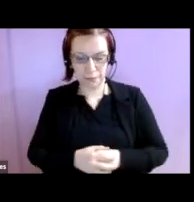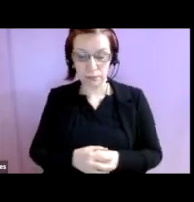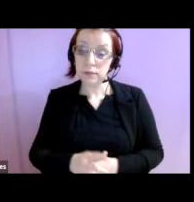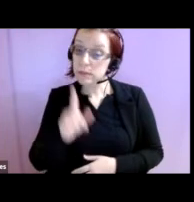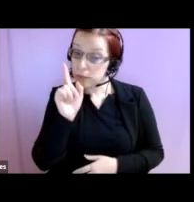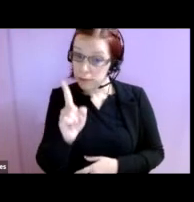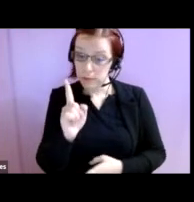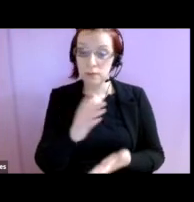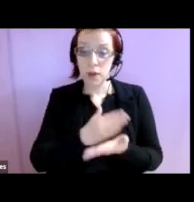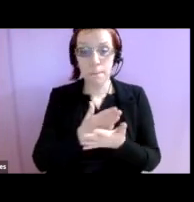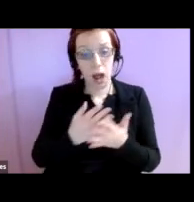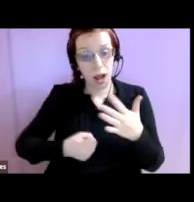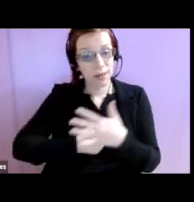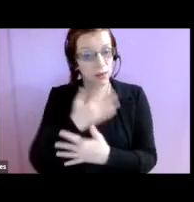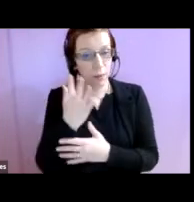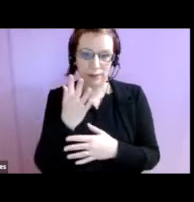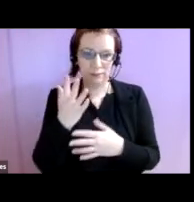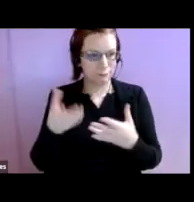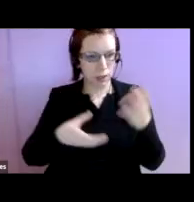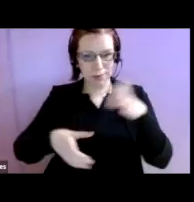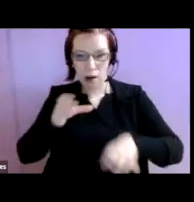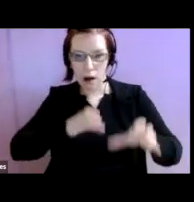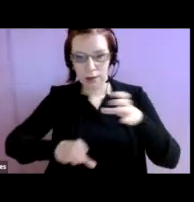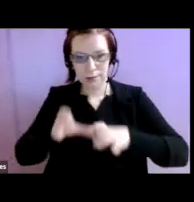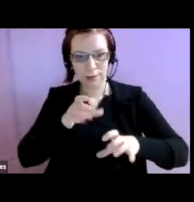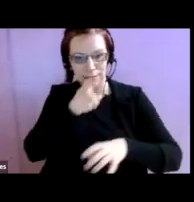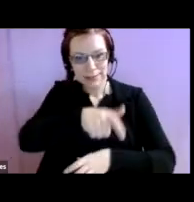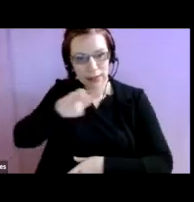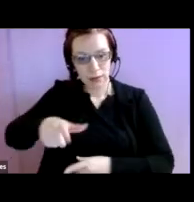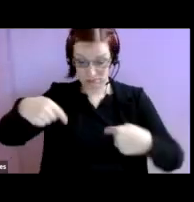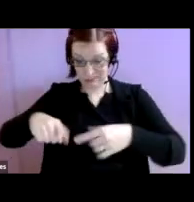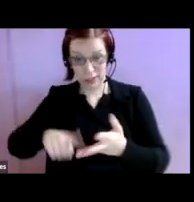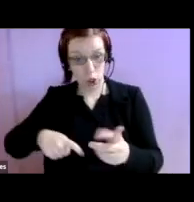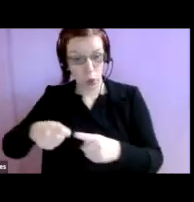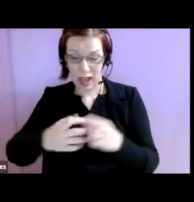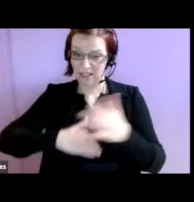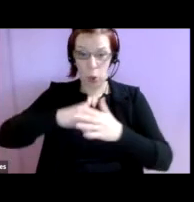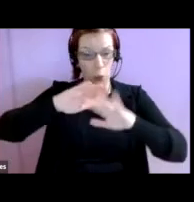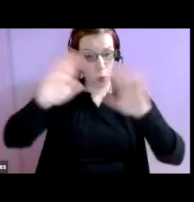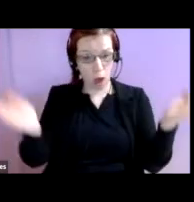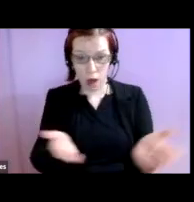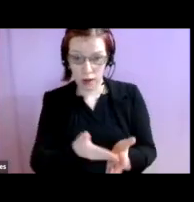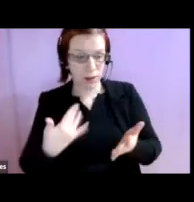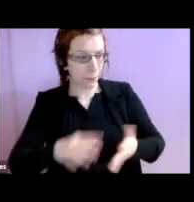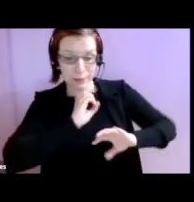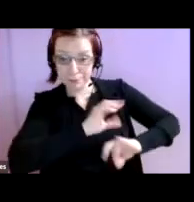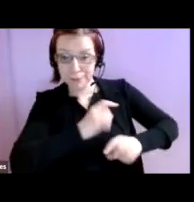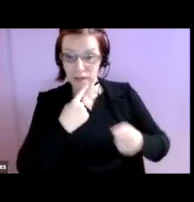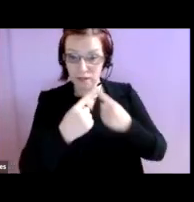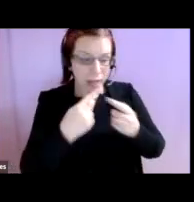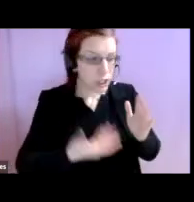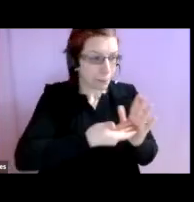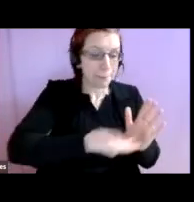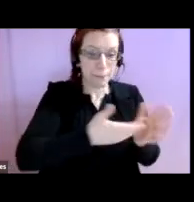by scientists around the globe, including here in the UK. And the science that's done using these